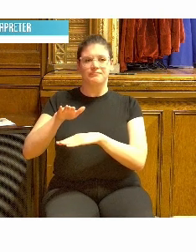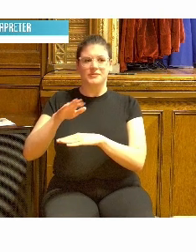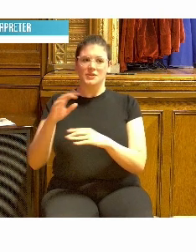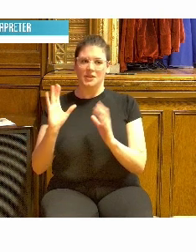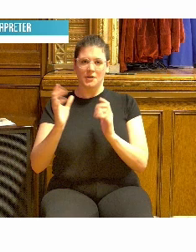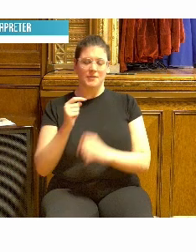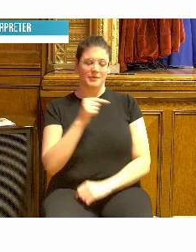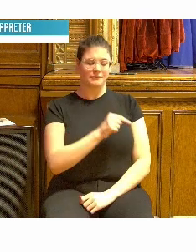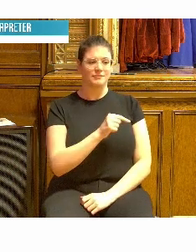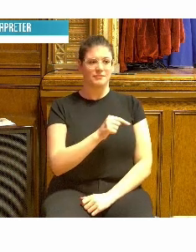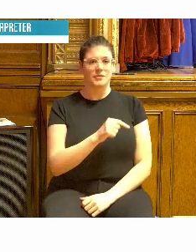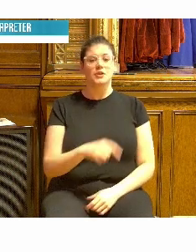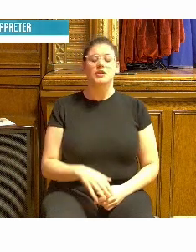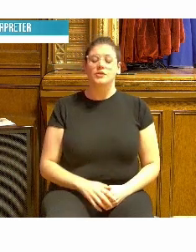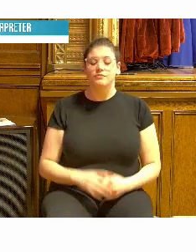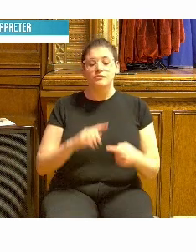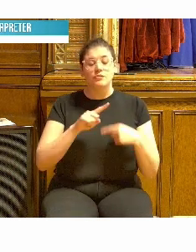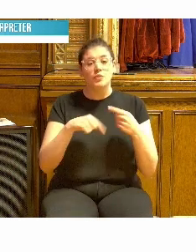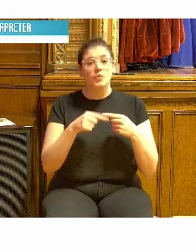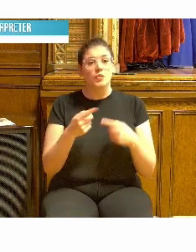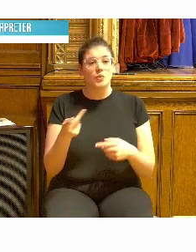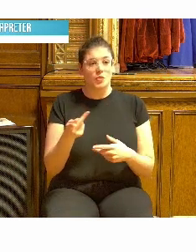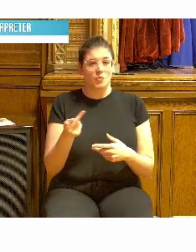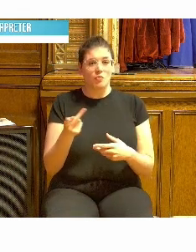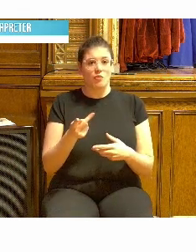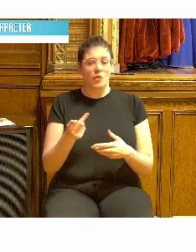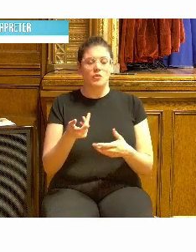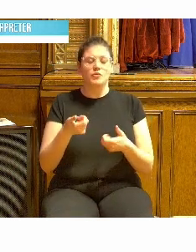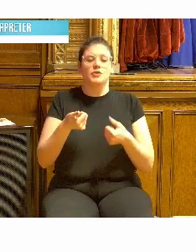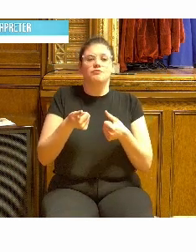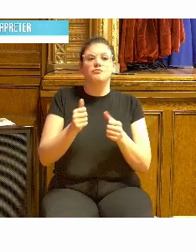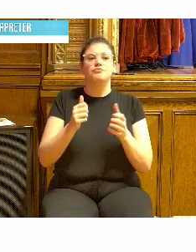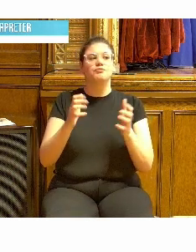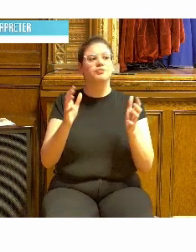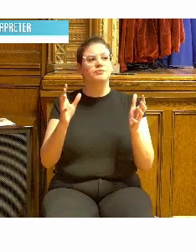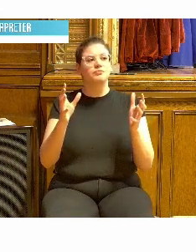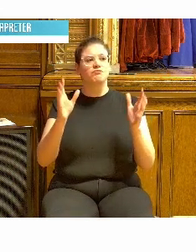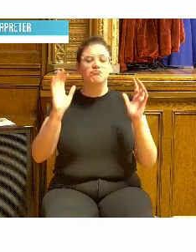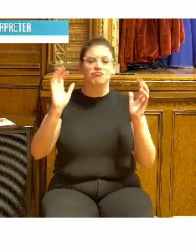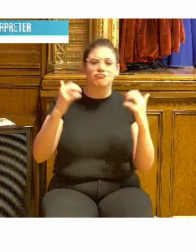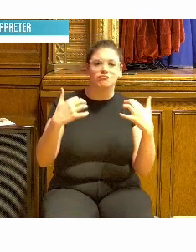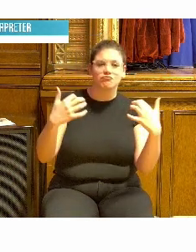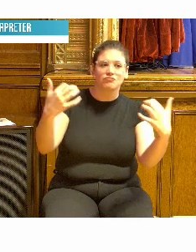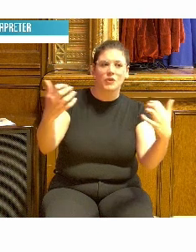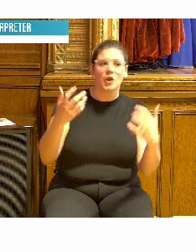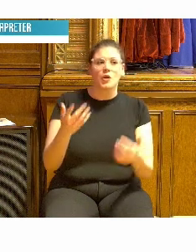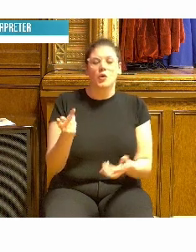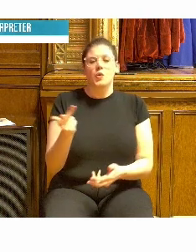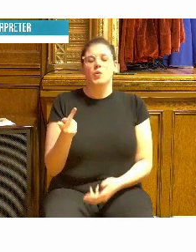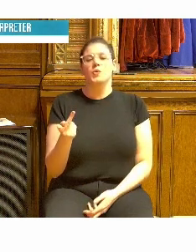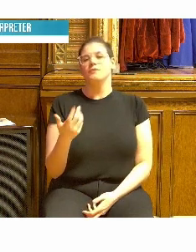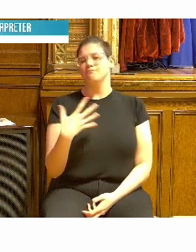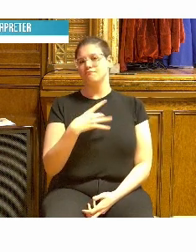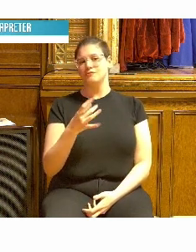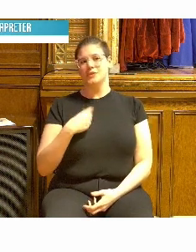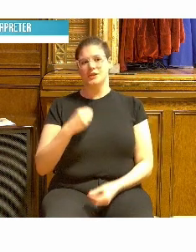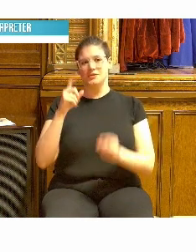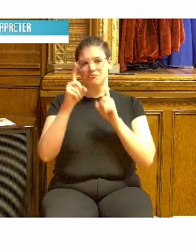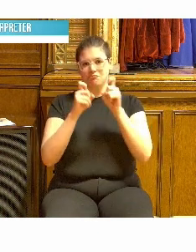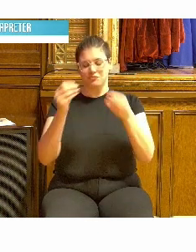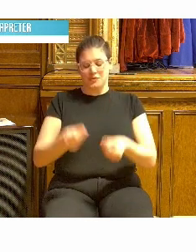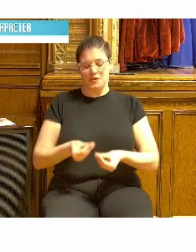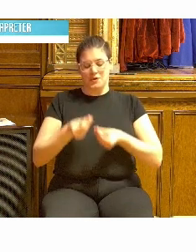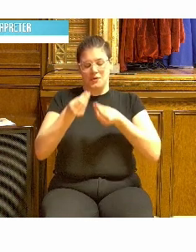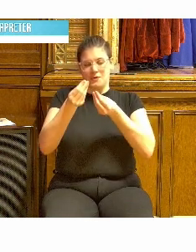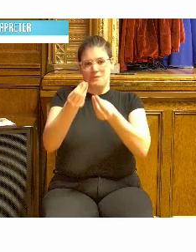an inquiry question to help organize our time together. Here's today's inquiry question. How does the legacy of urban renewal inform our course